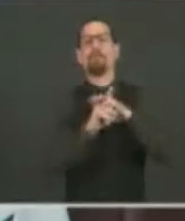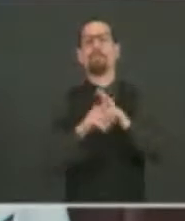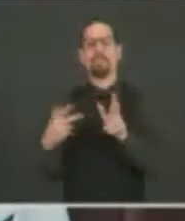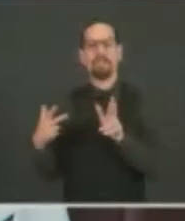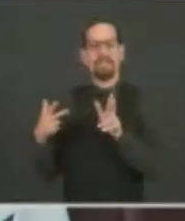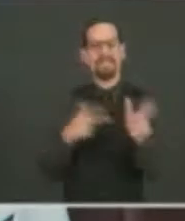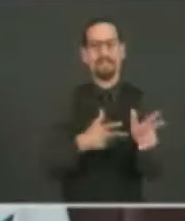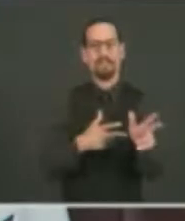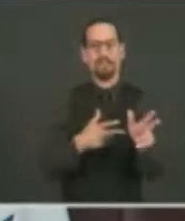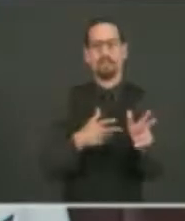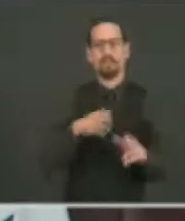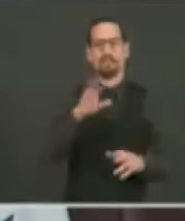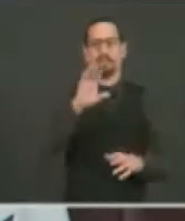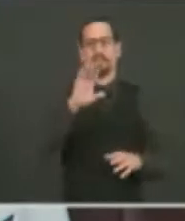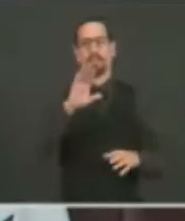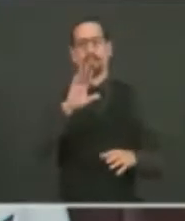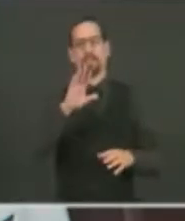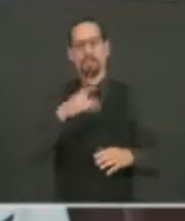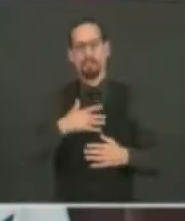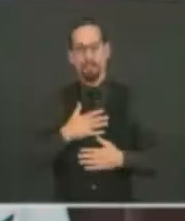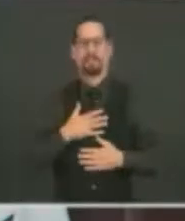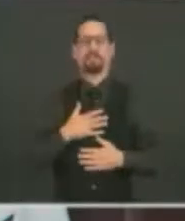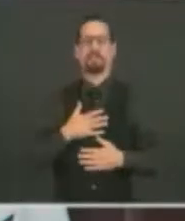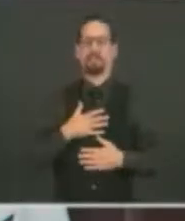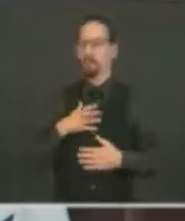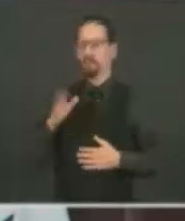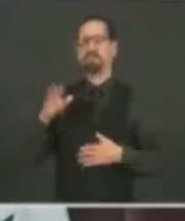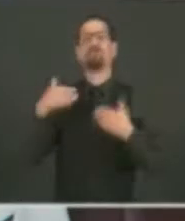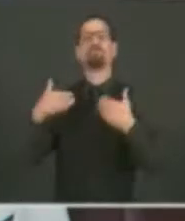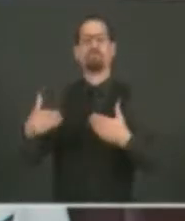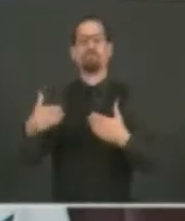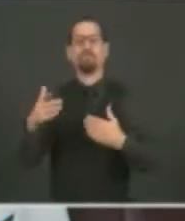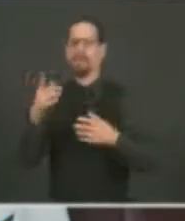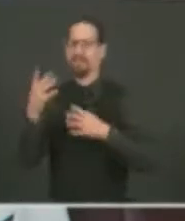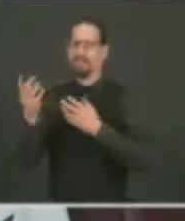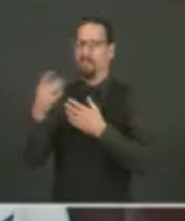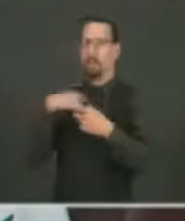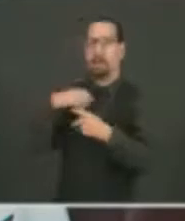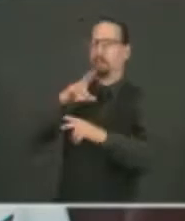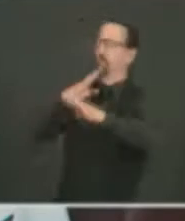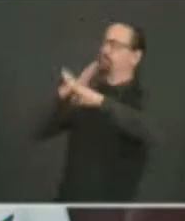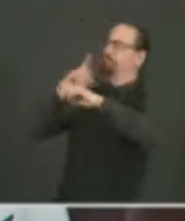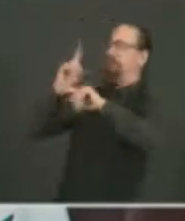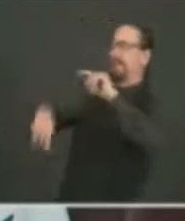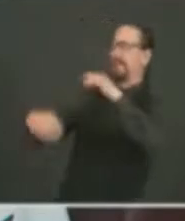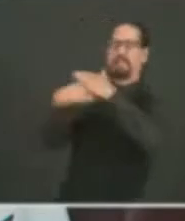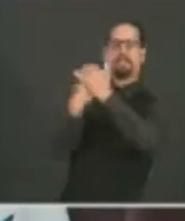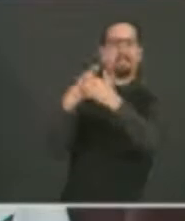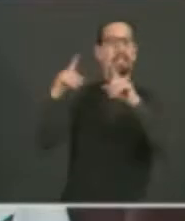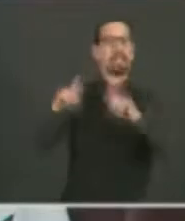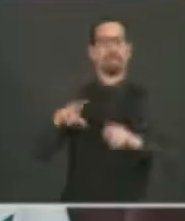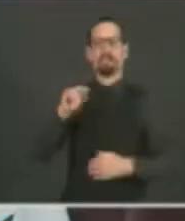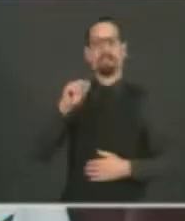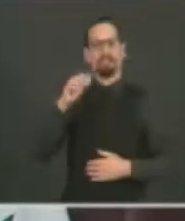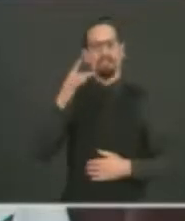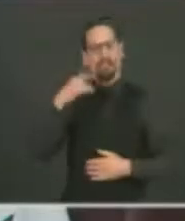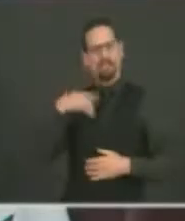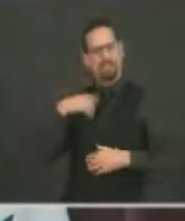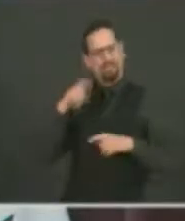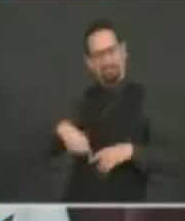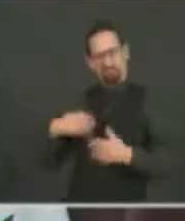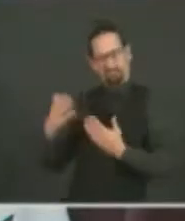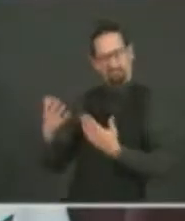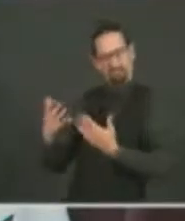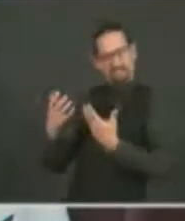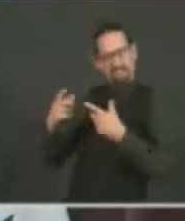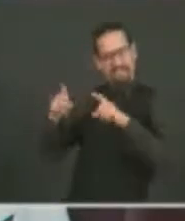we accommodate that. We're going to test you. We're not turning anyone away. We want to take care of everybody. So if you show up without an appointment, of course,